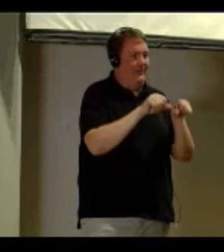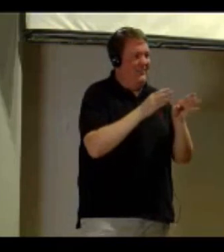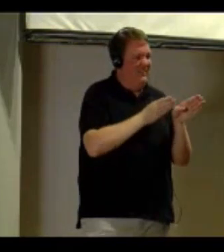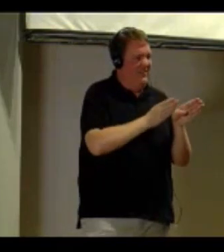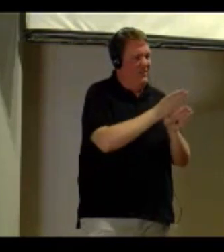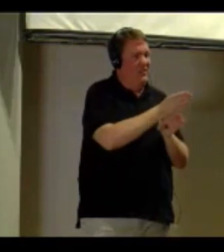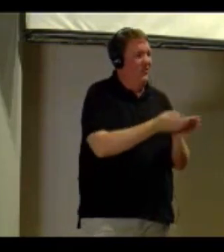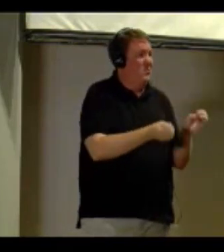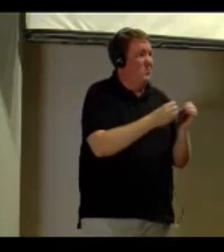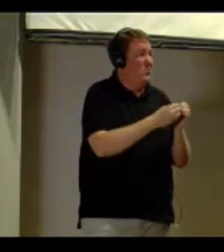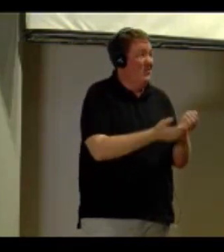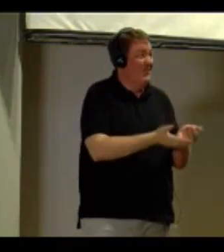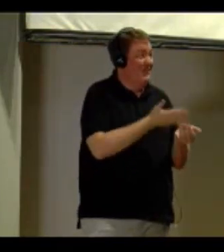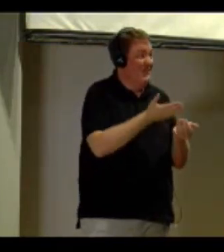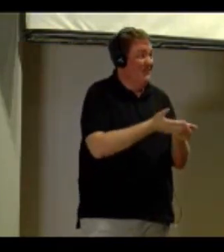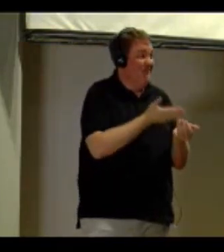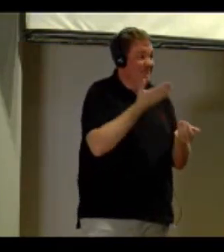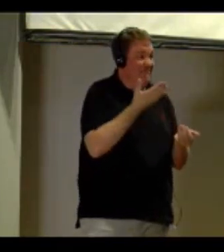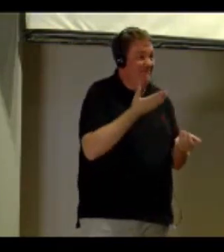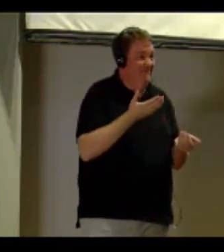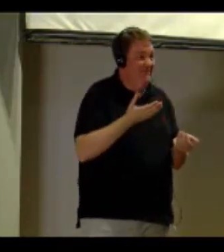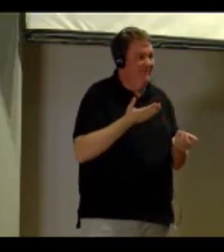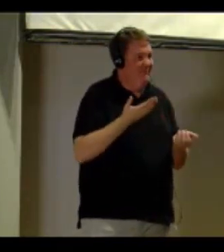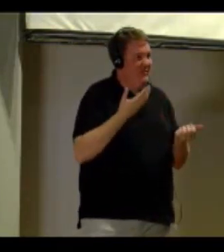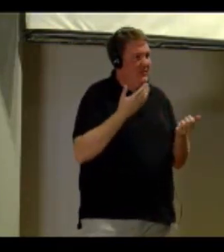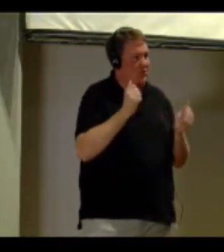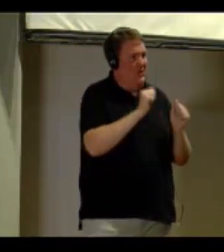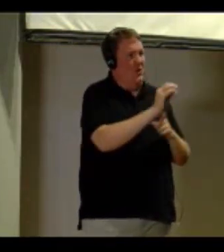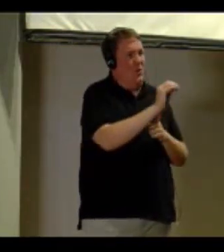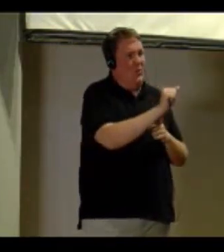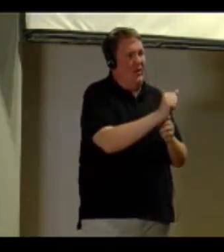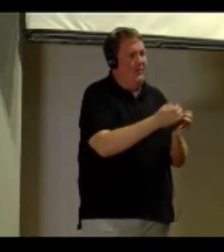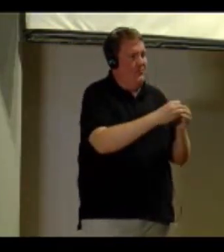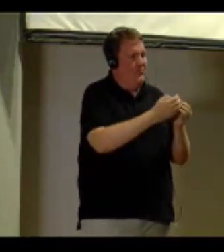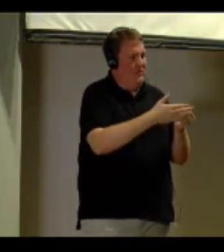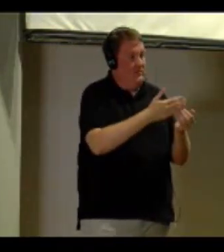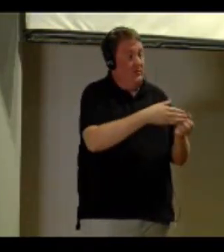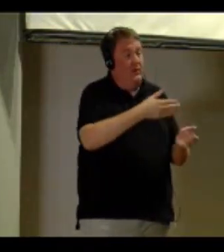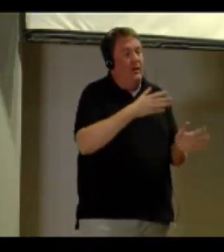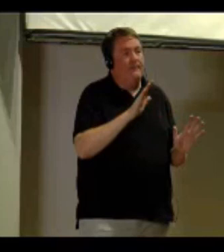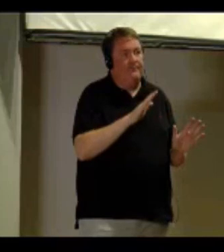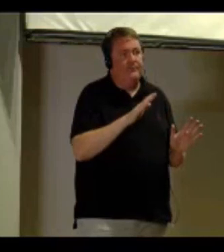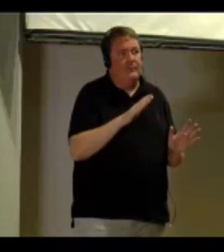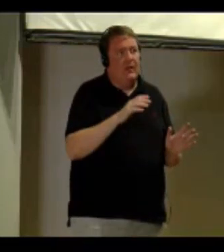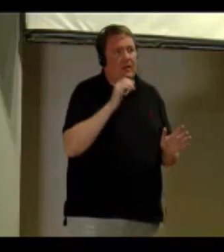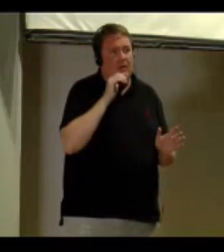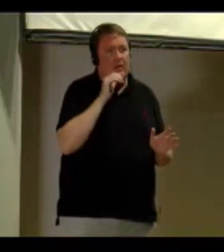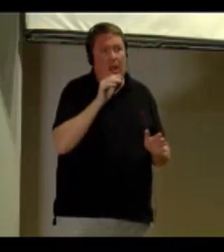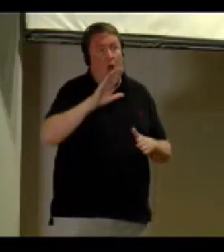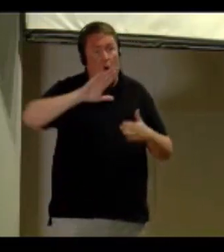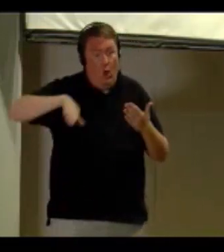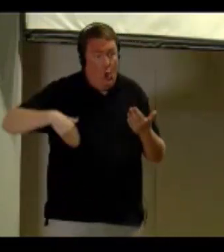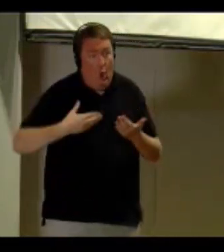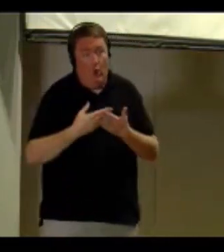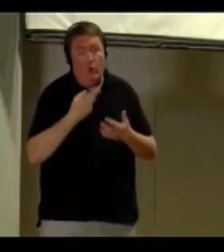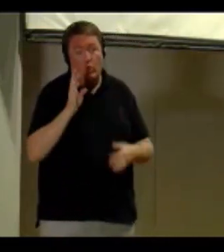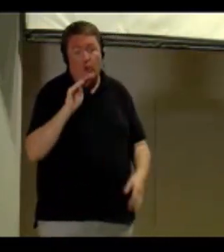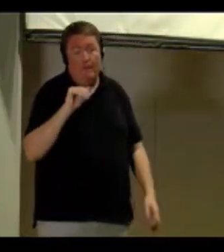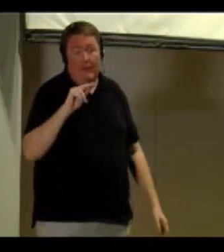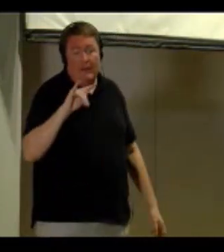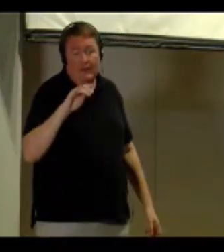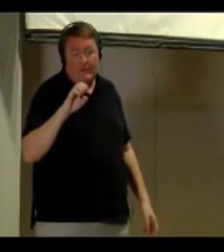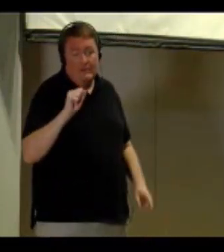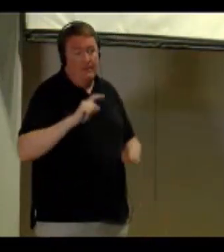and lend themselves much more to the open access environment than, I don't want to say all the humanities, but certainly the arts